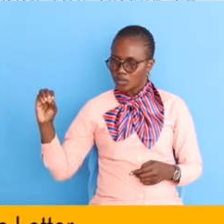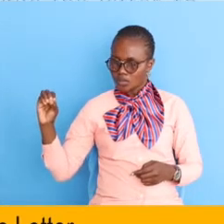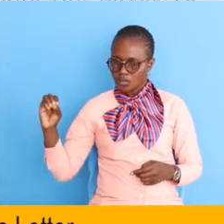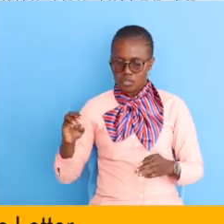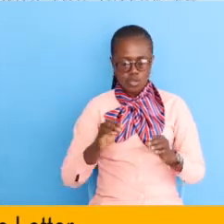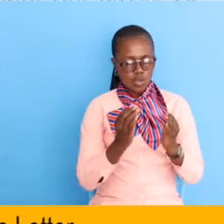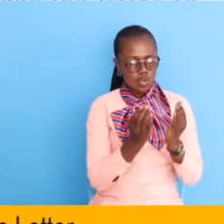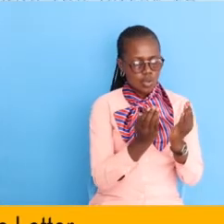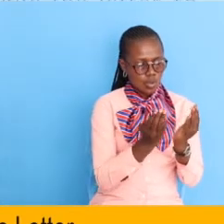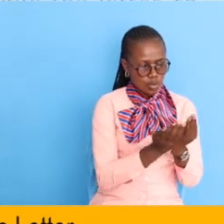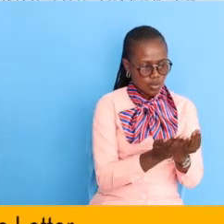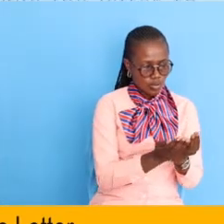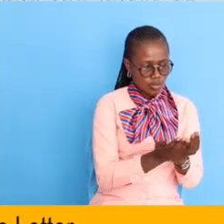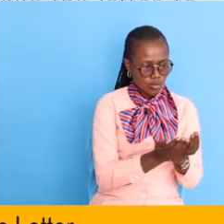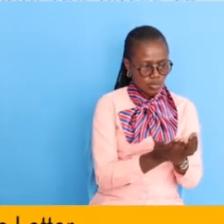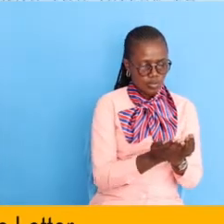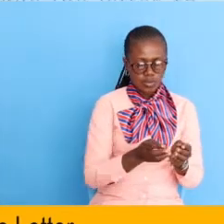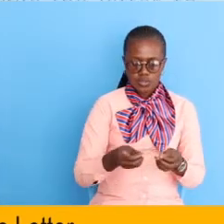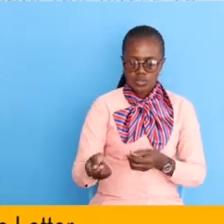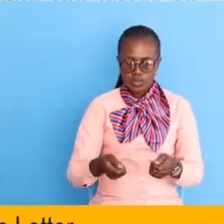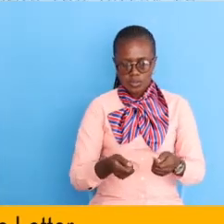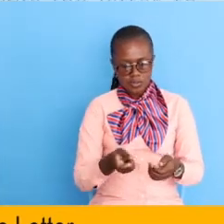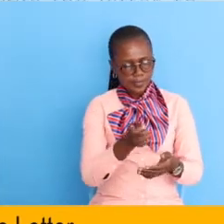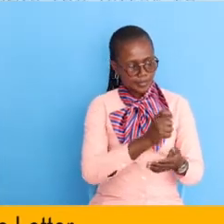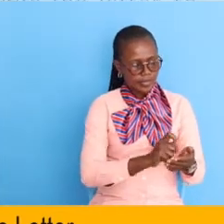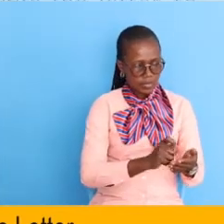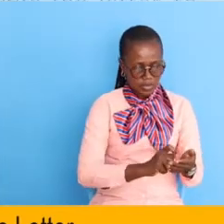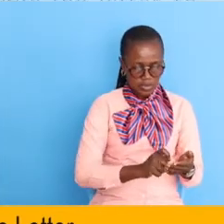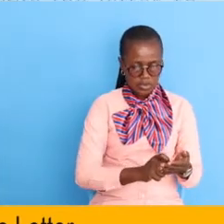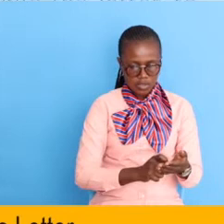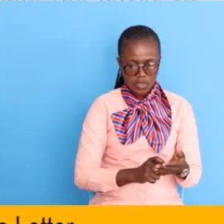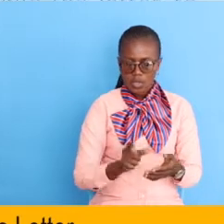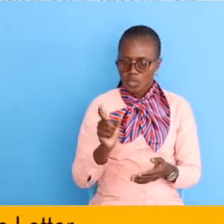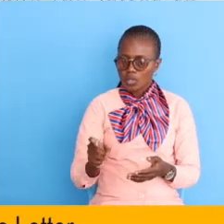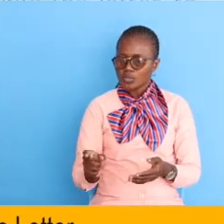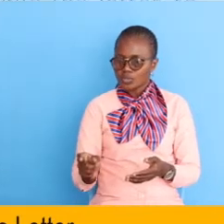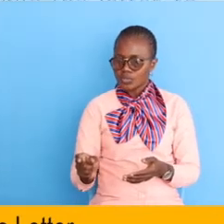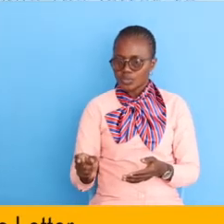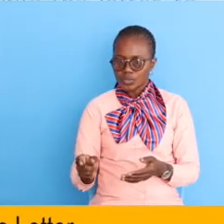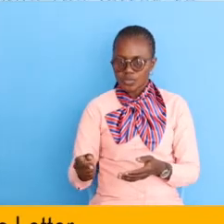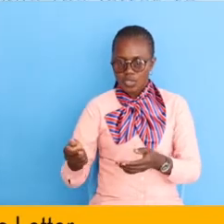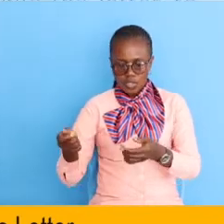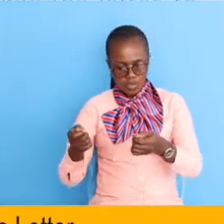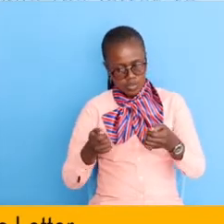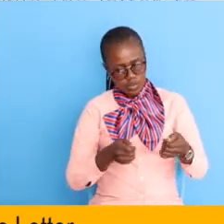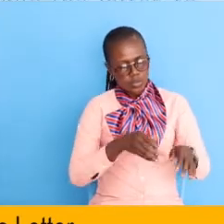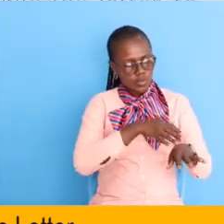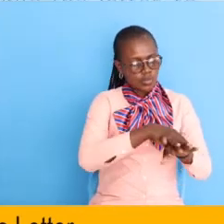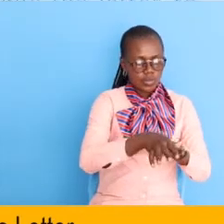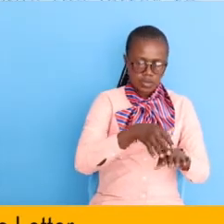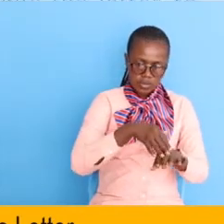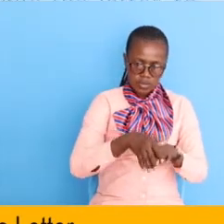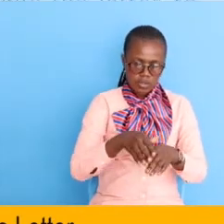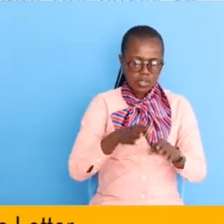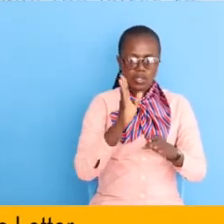conform with your orders. Write the letter to the sales representative of Chamwino Bookshop to explain the